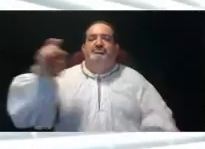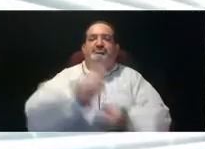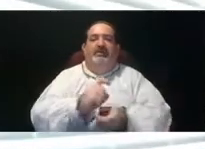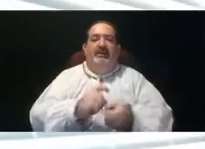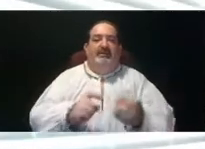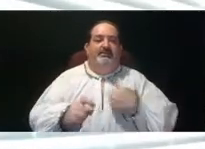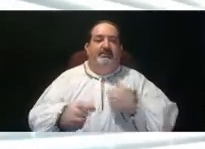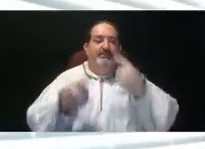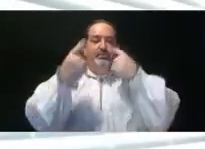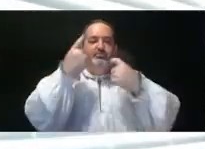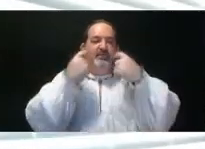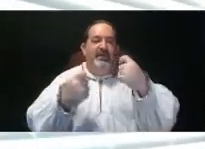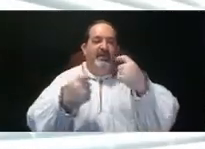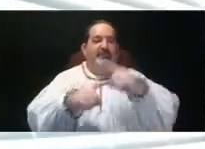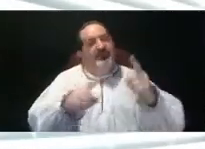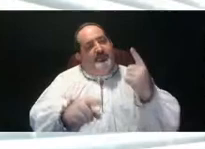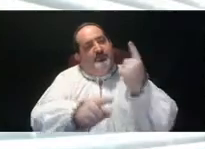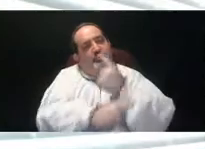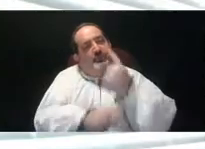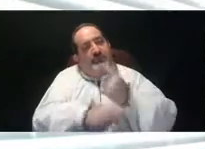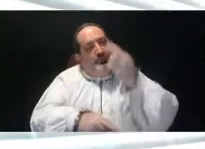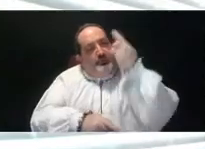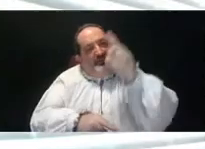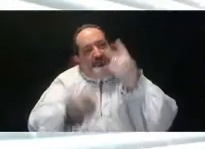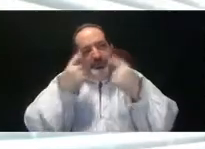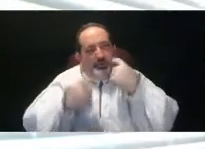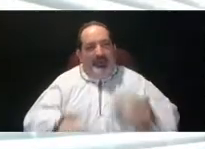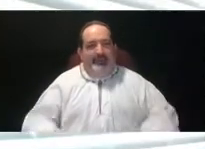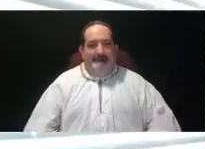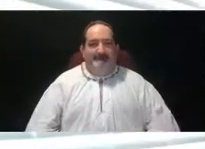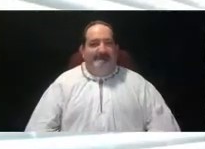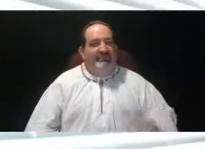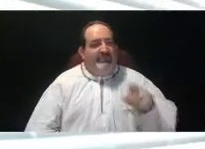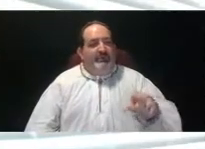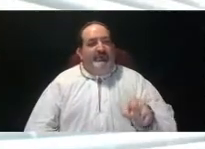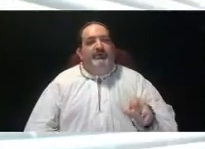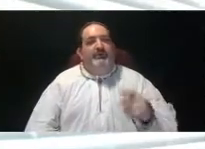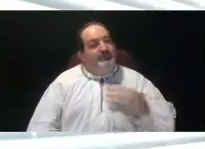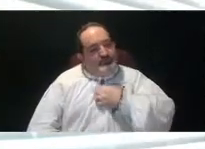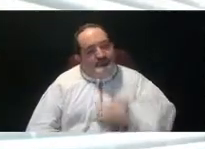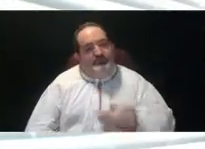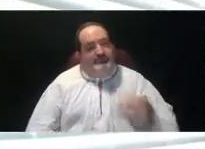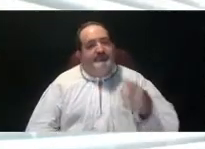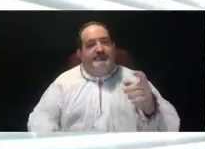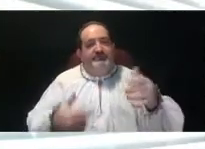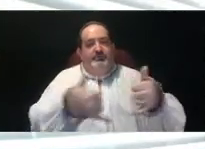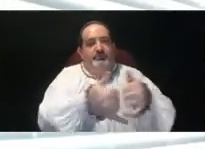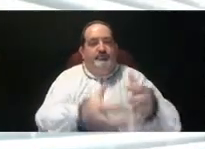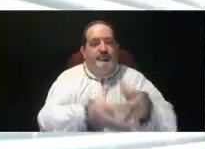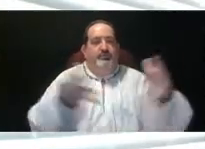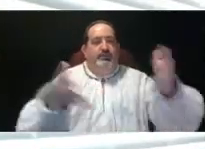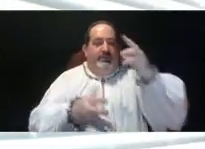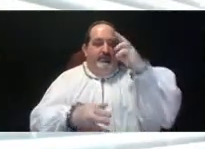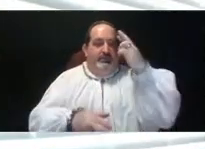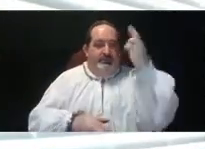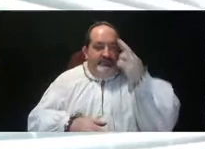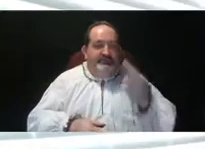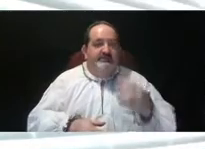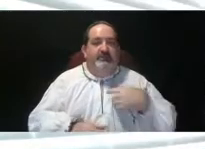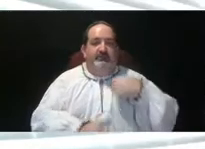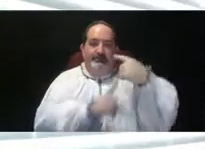made me cry for all the right reasons. And so you are more than deserving of this award for so many reasons, but that's the one I want to